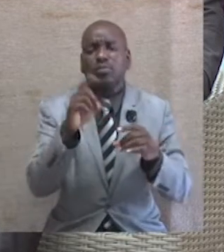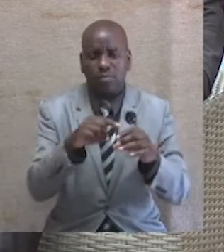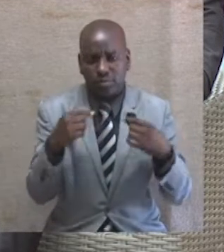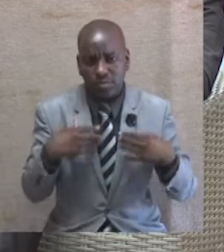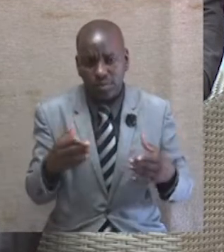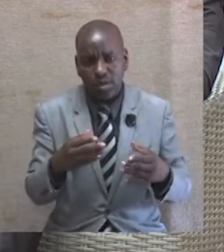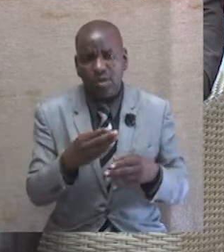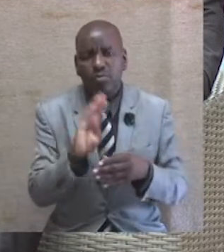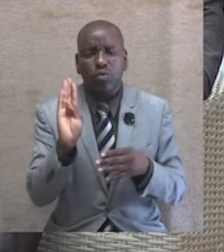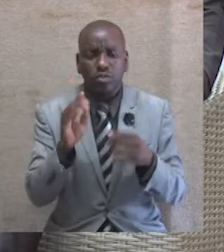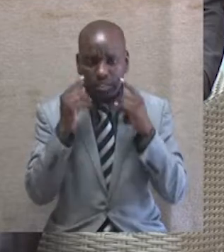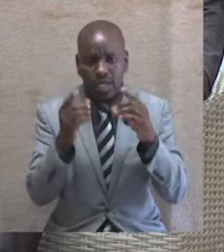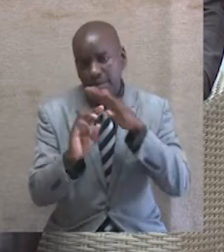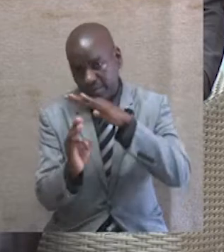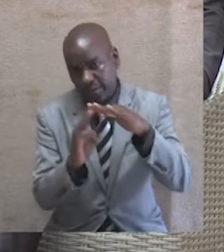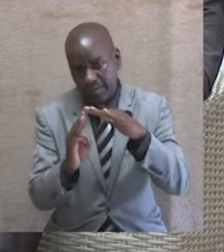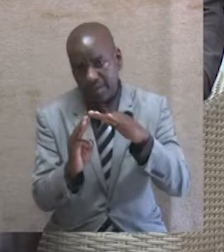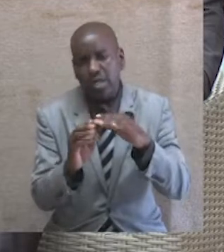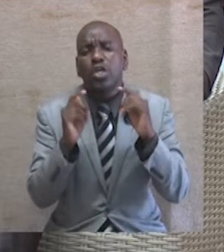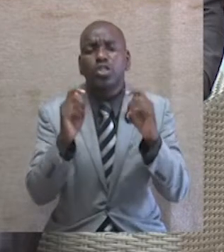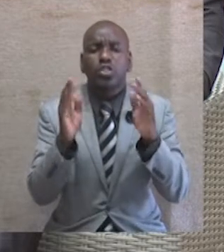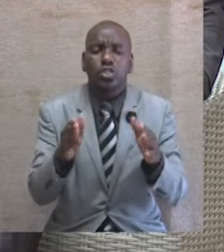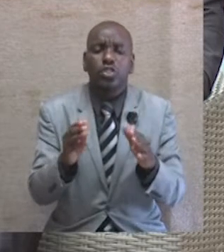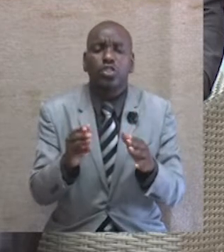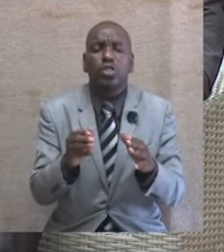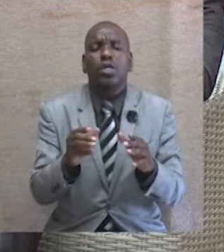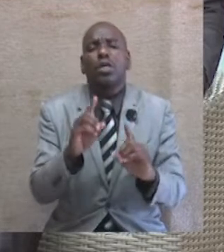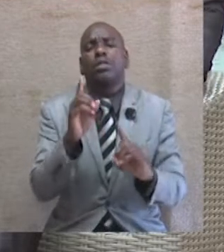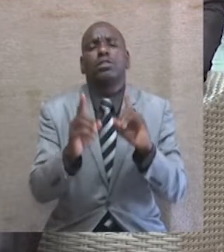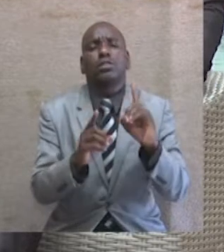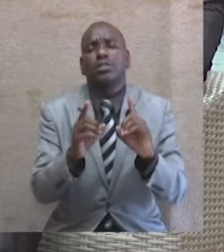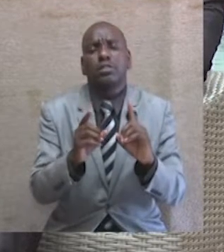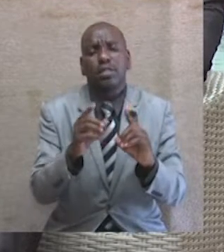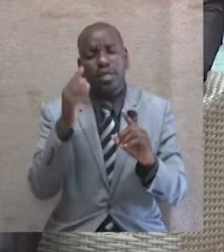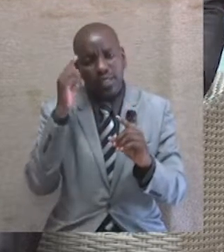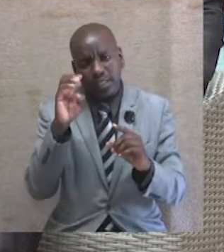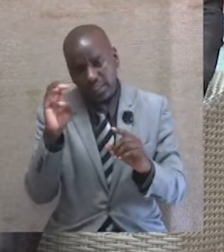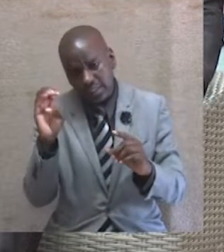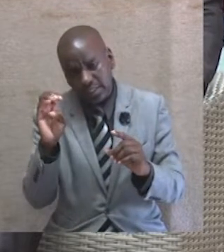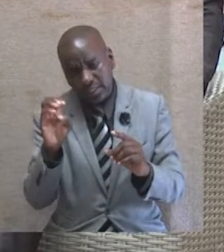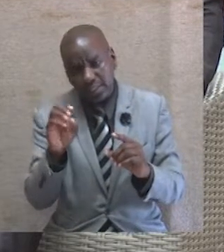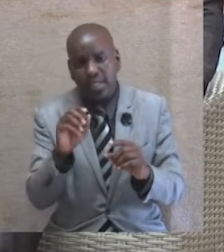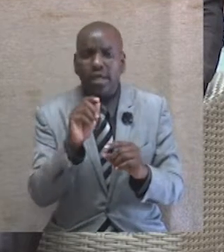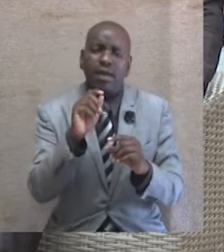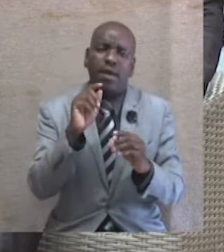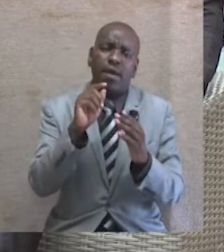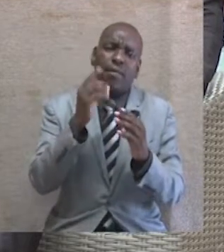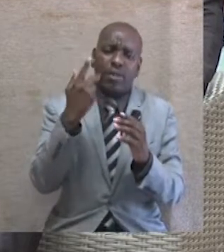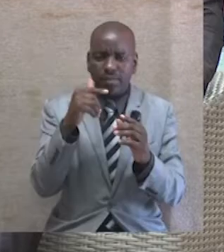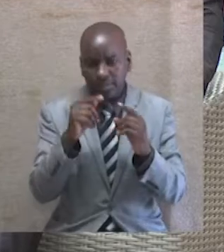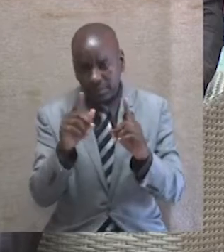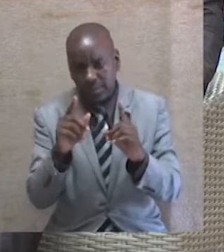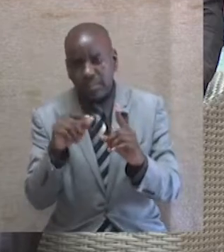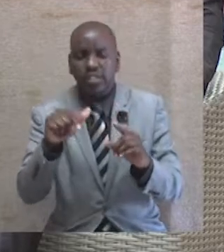important? Because you know, at primary we have a teacher who teaches both English, mathematics, and so forth. Because this